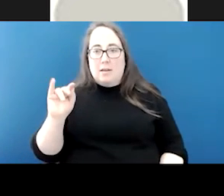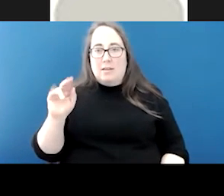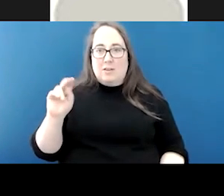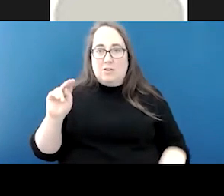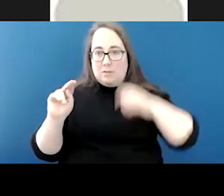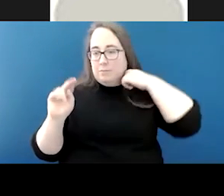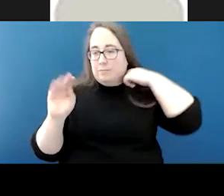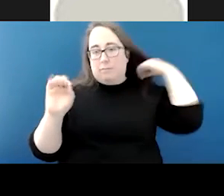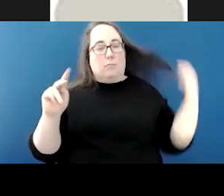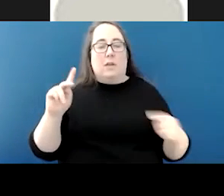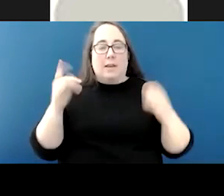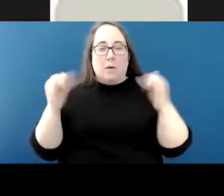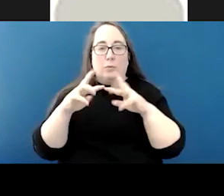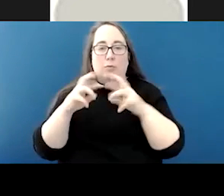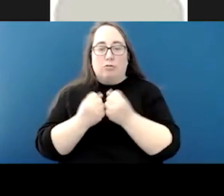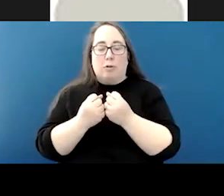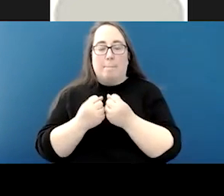our workshop on